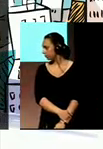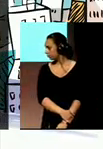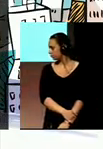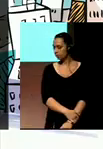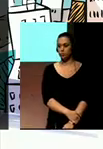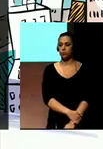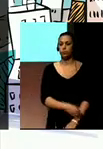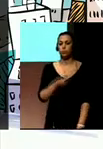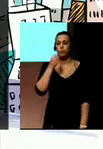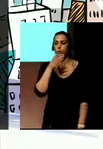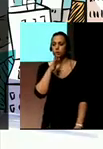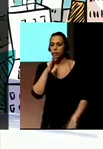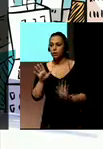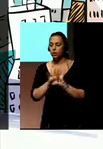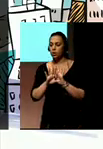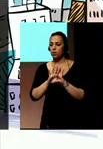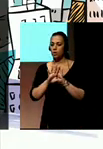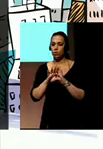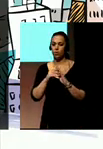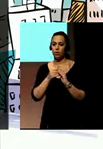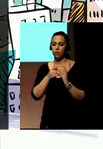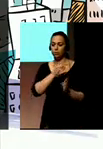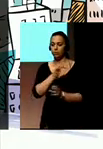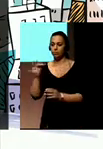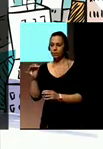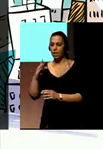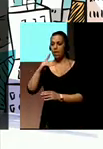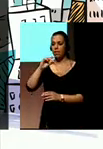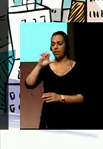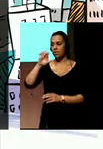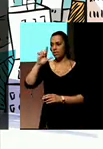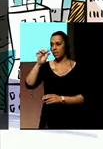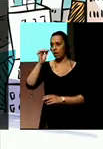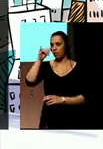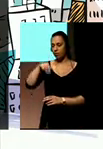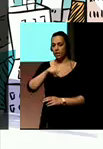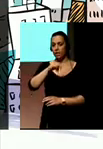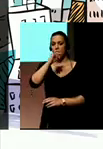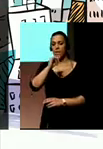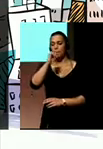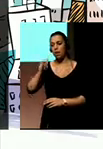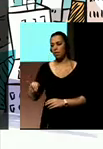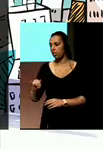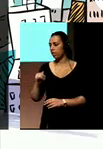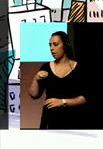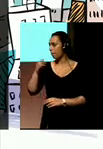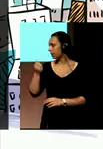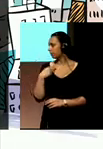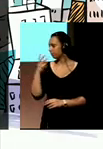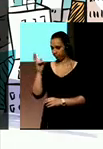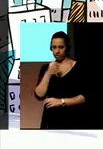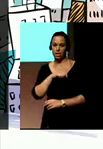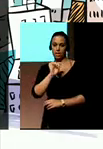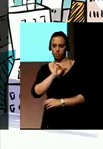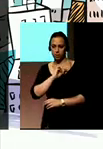Muy bien, pues vamos. Thank you. We carry on with the speech of Mr. Delfín